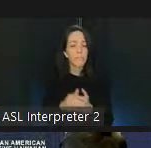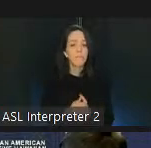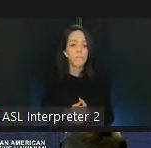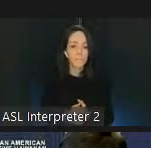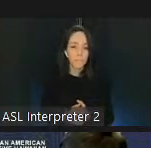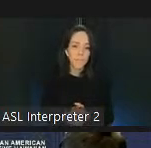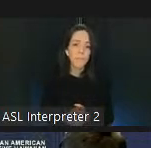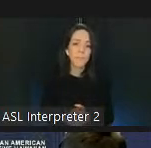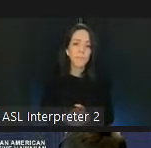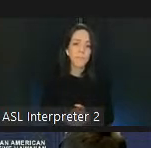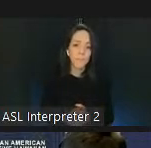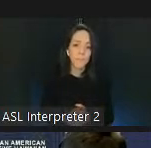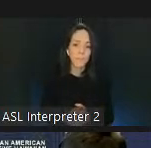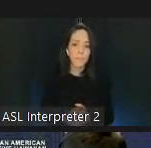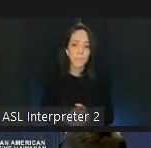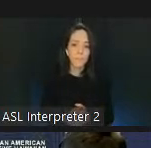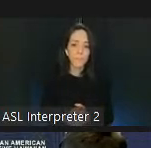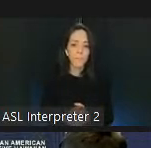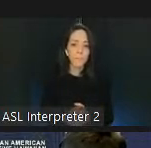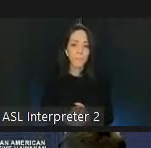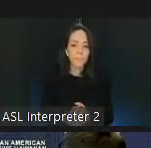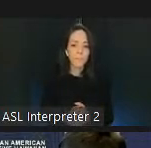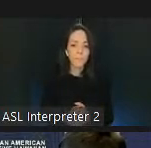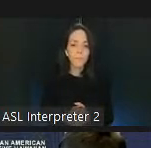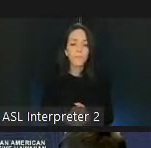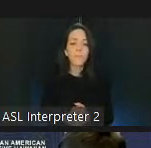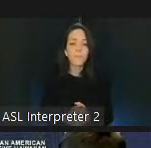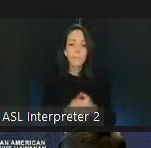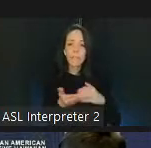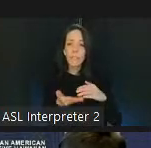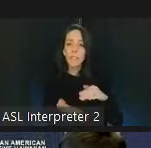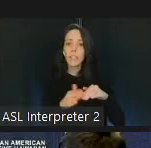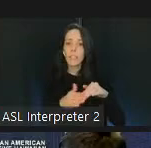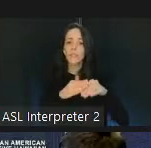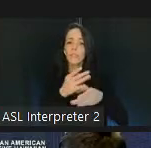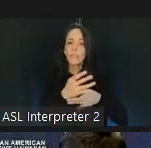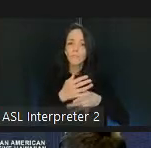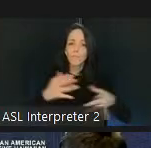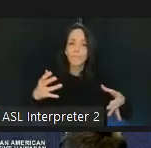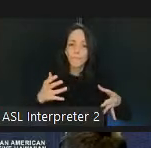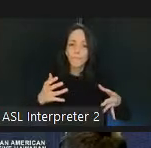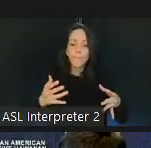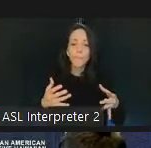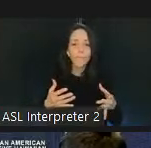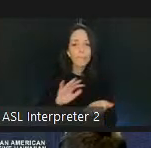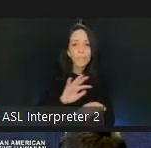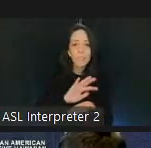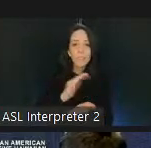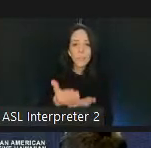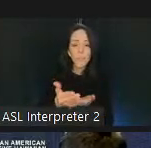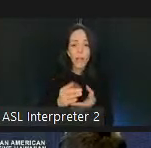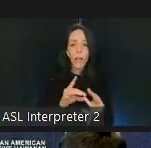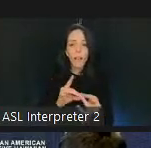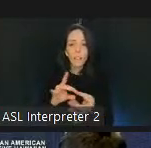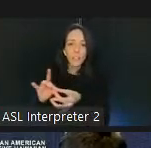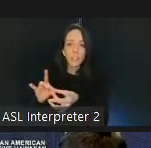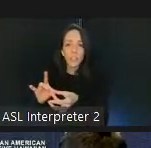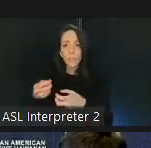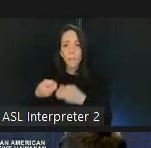Navigating increasing inflation, supply chain problems, wage increases, higher